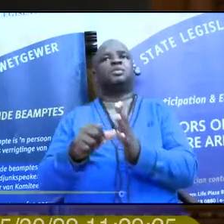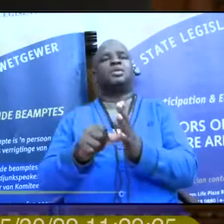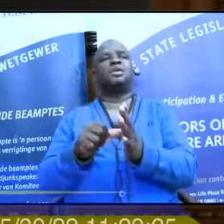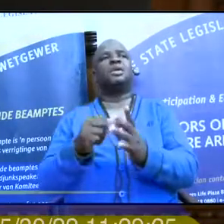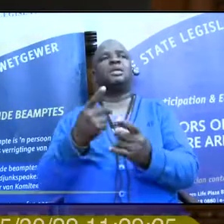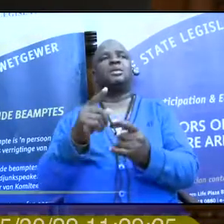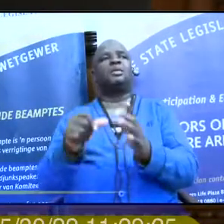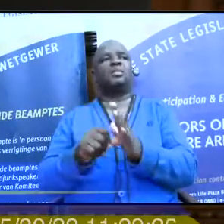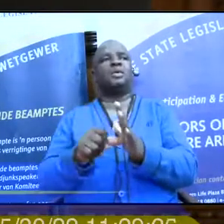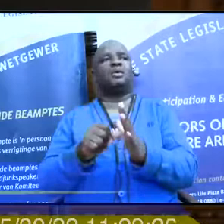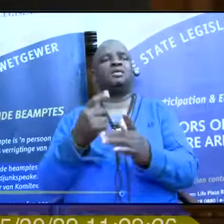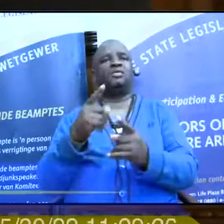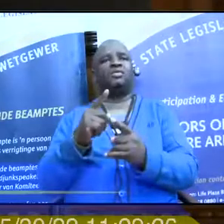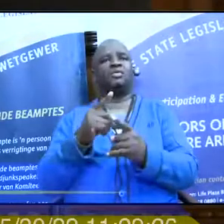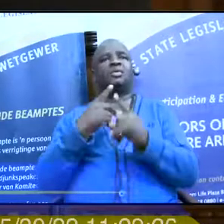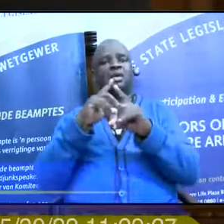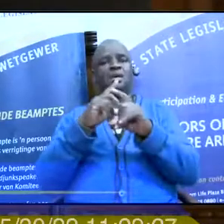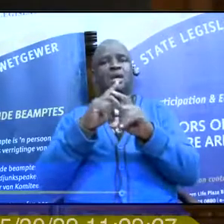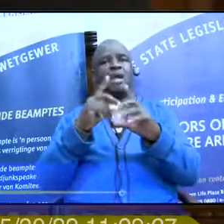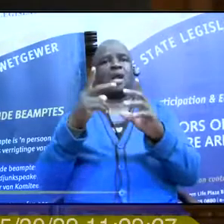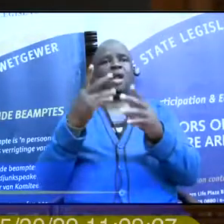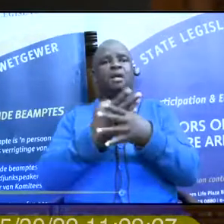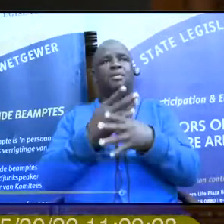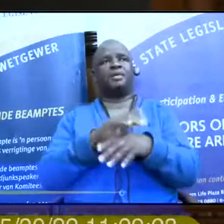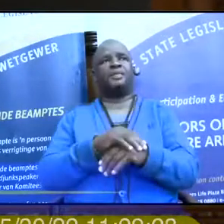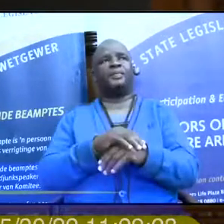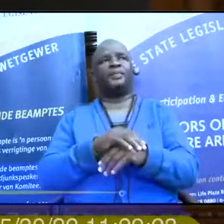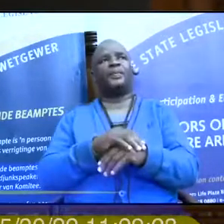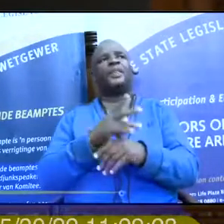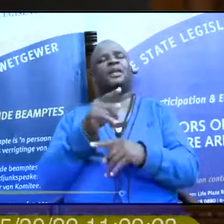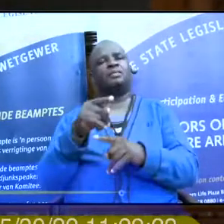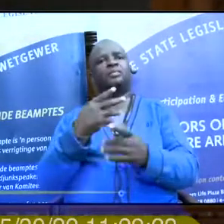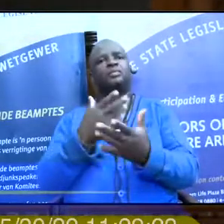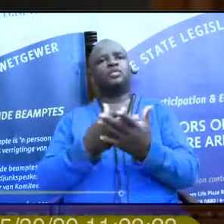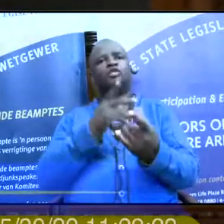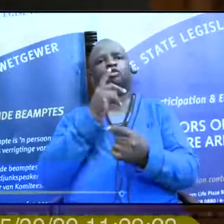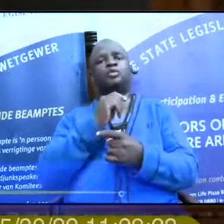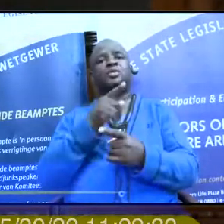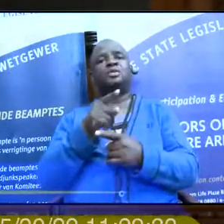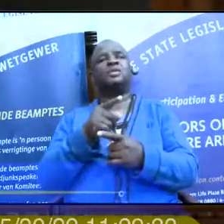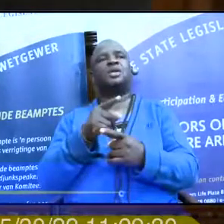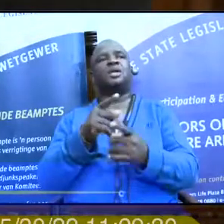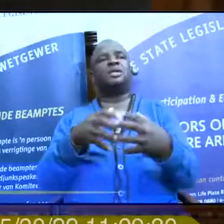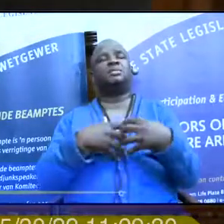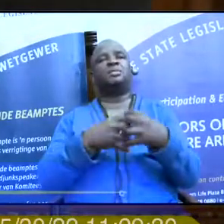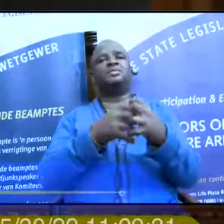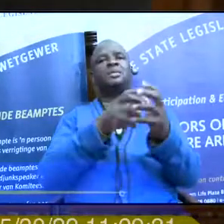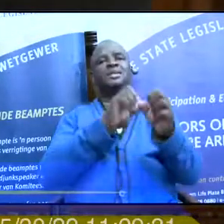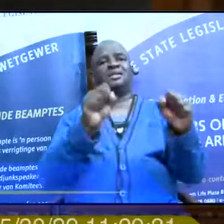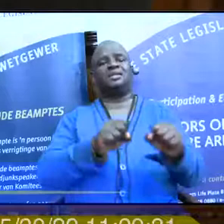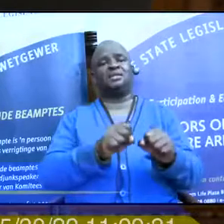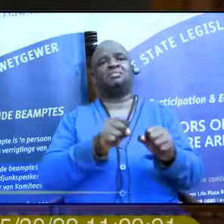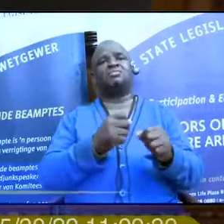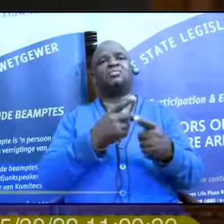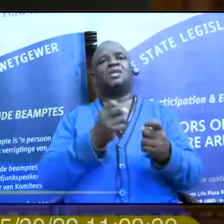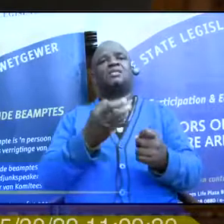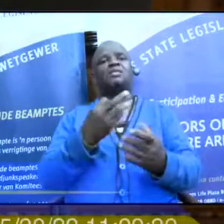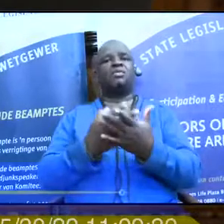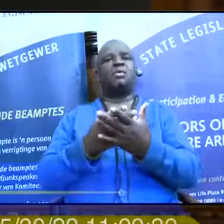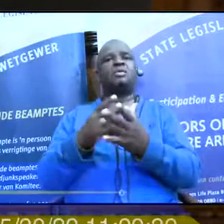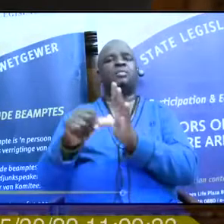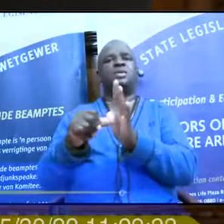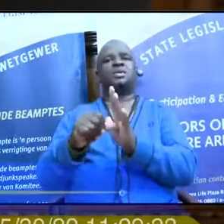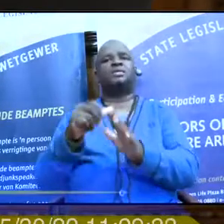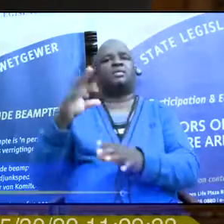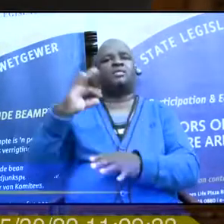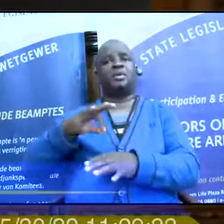in the triple p process how is it that we package it and create a model that is beneficial for everyone and i